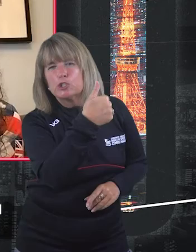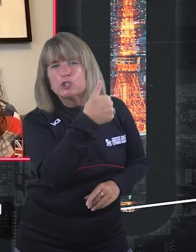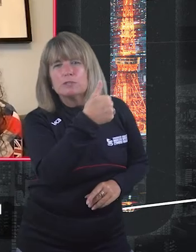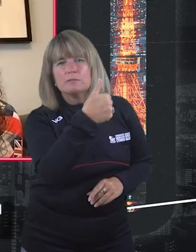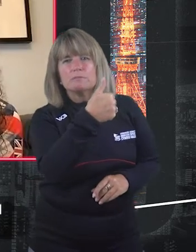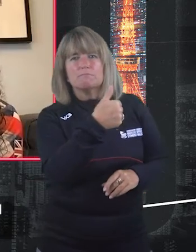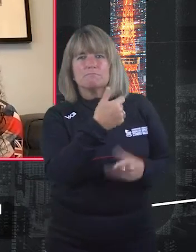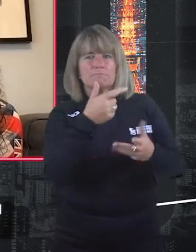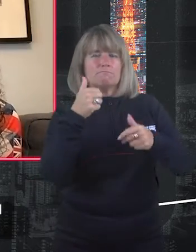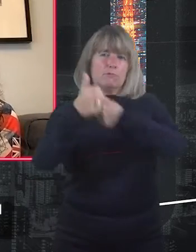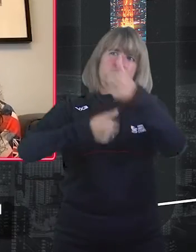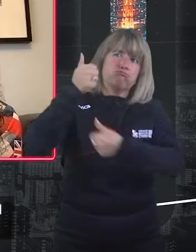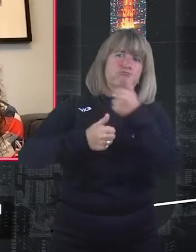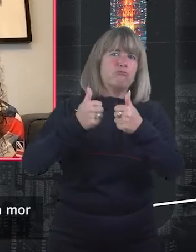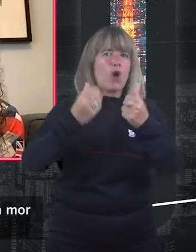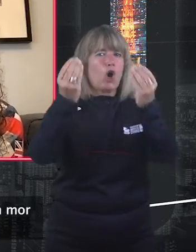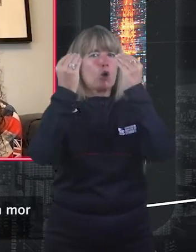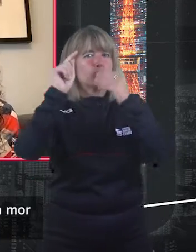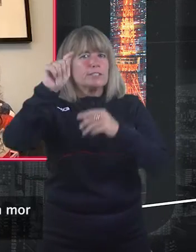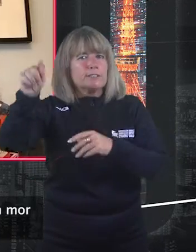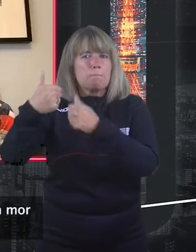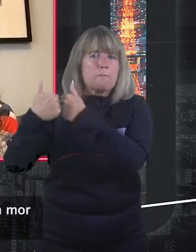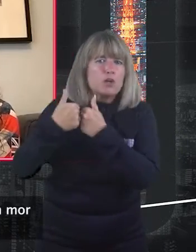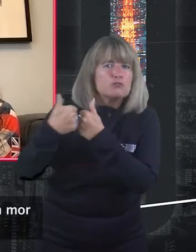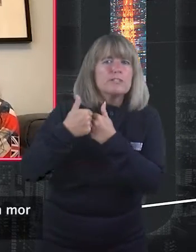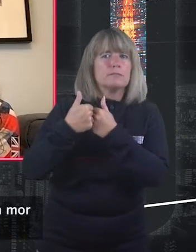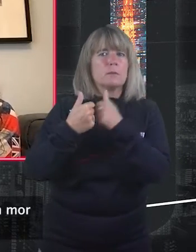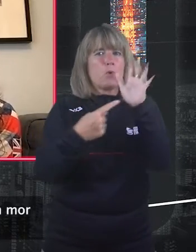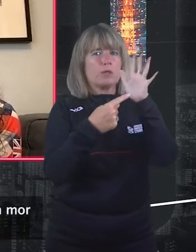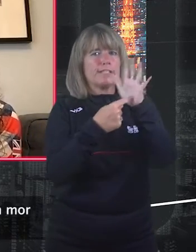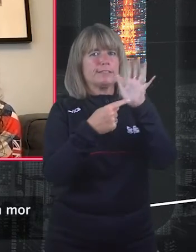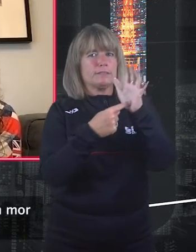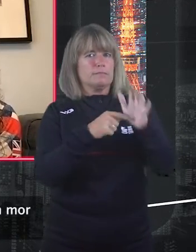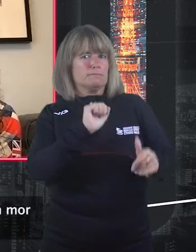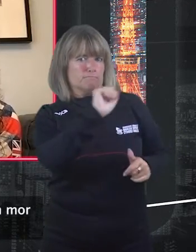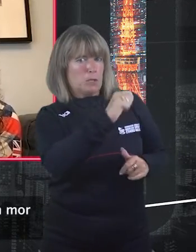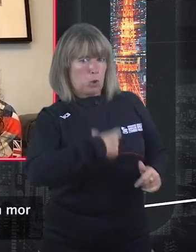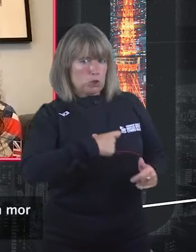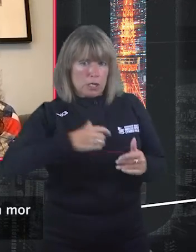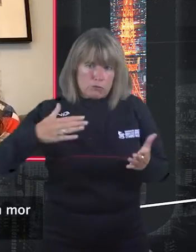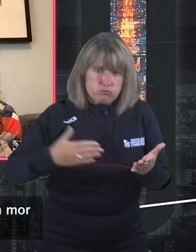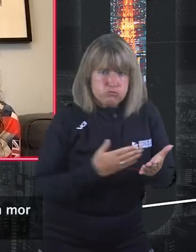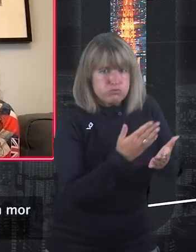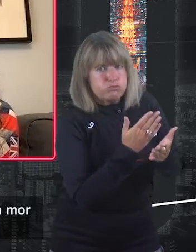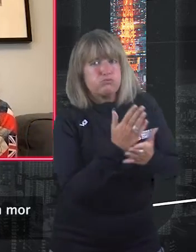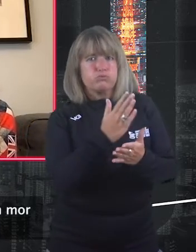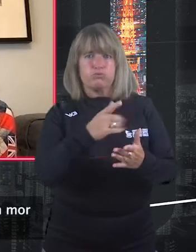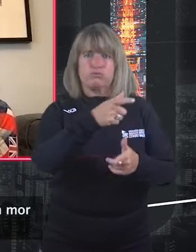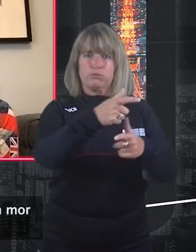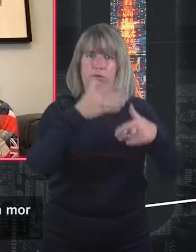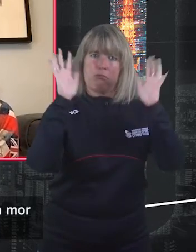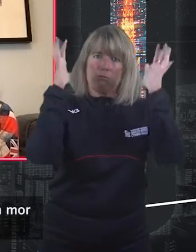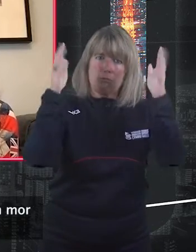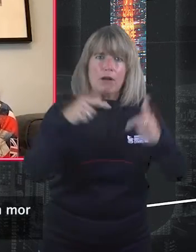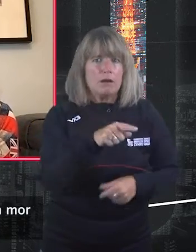you know, are still always going to be in my corner. Yeah, it's always good. Shout out to coaches and mentors. It's so important in your own personal journey,